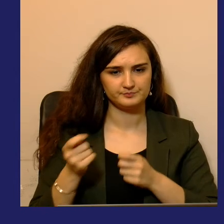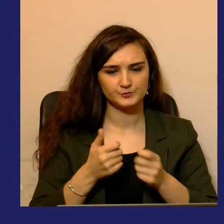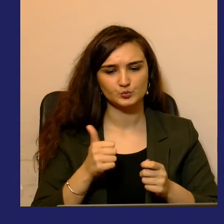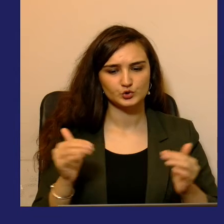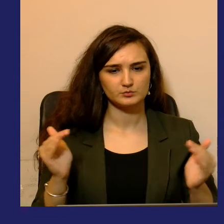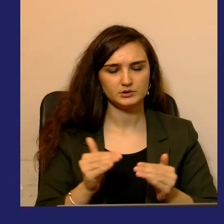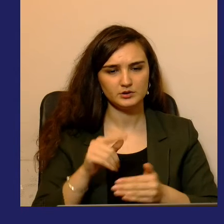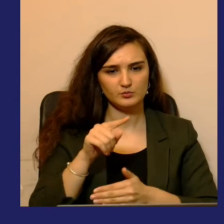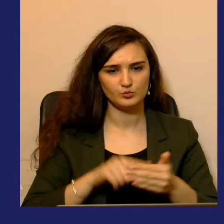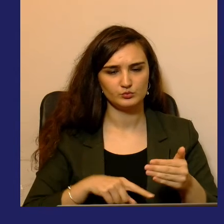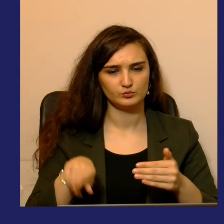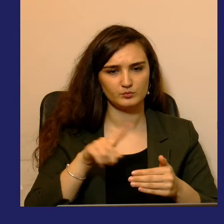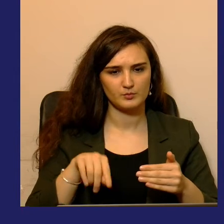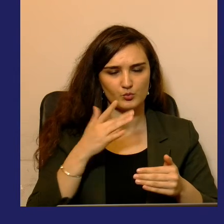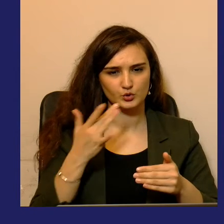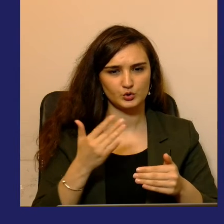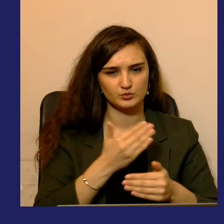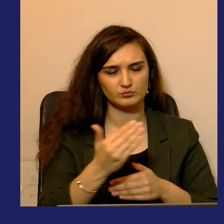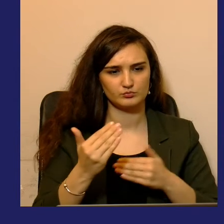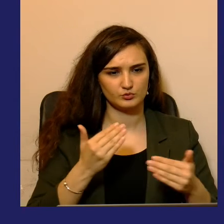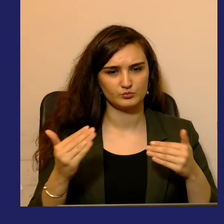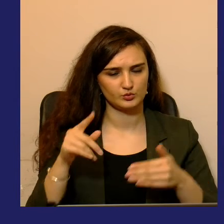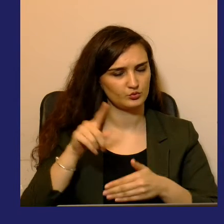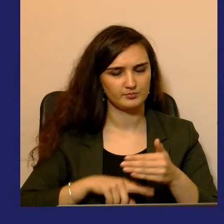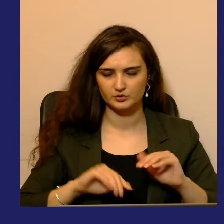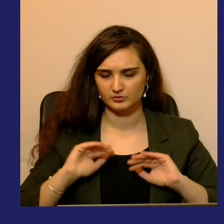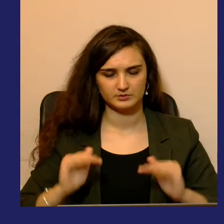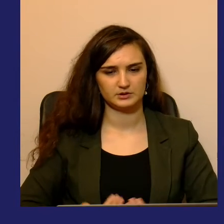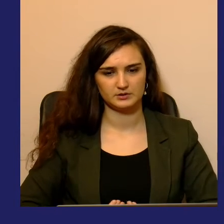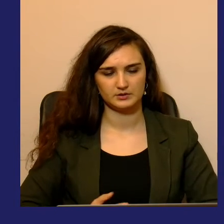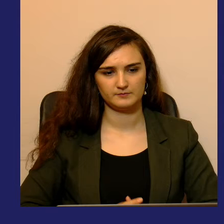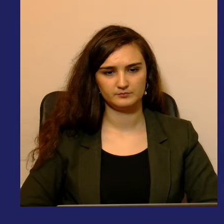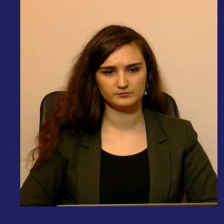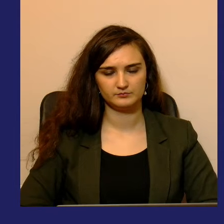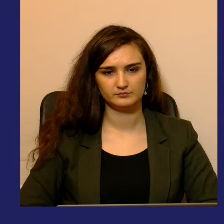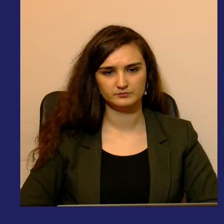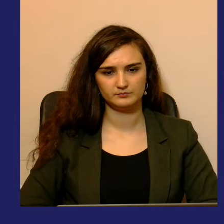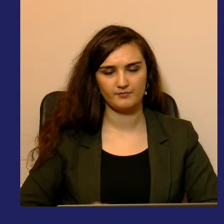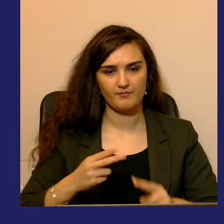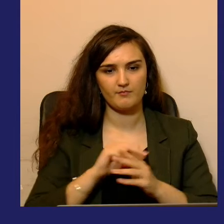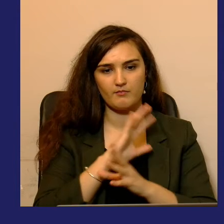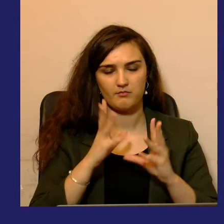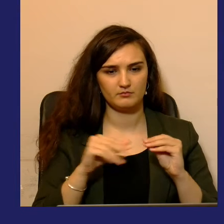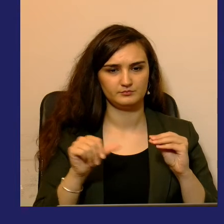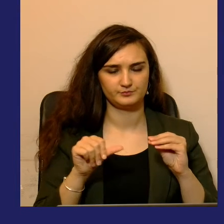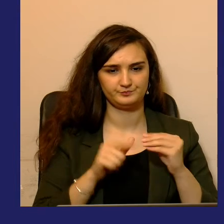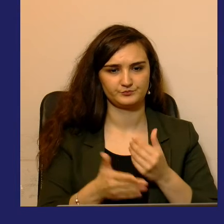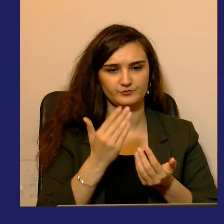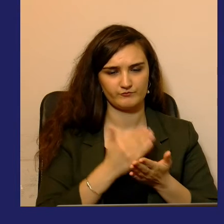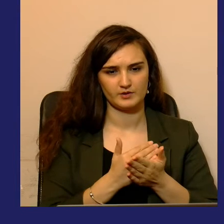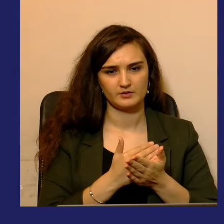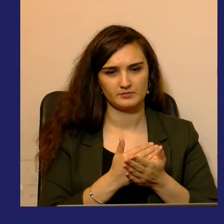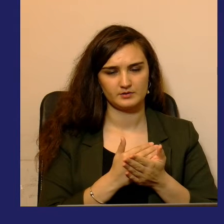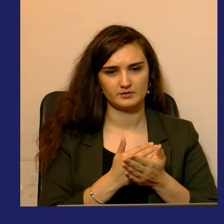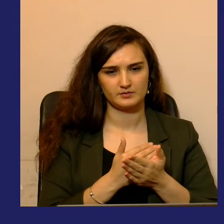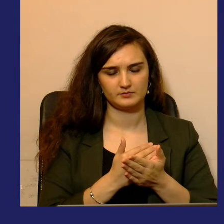true and the worst sort of outcomes that we can understand that come from constant